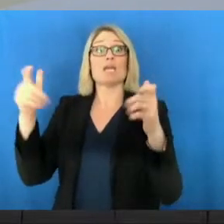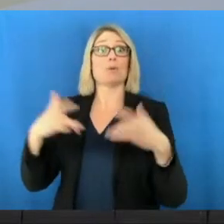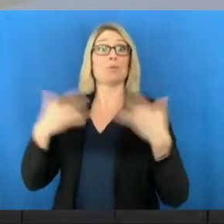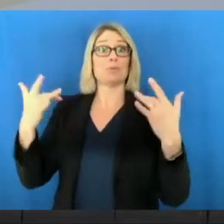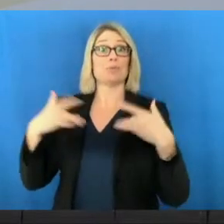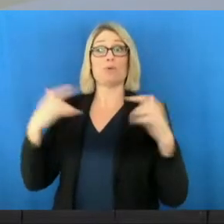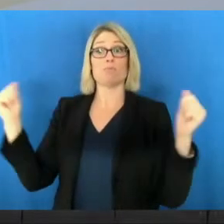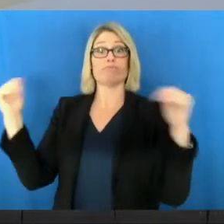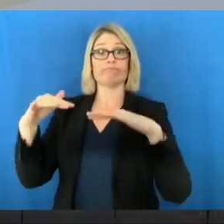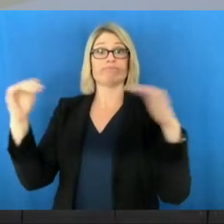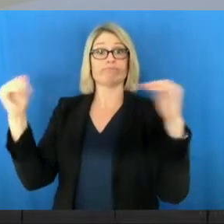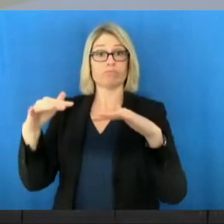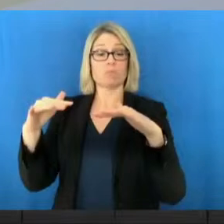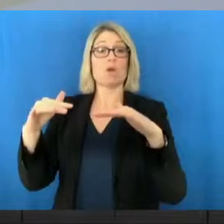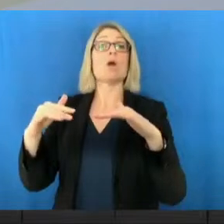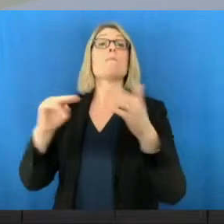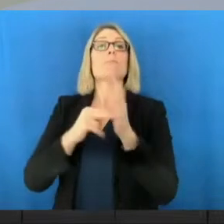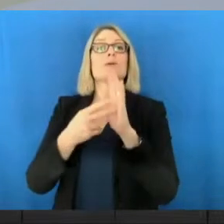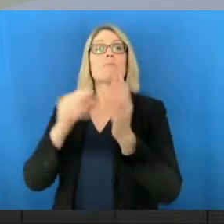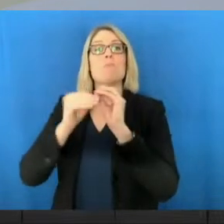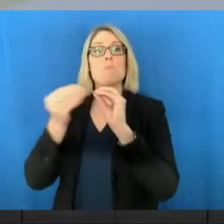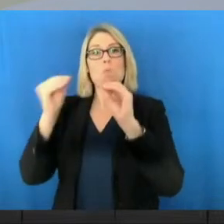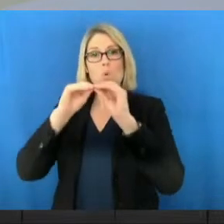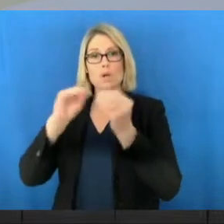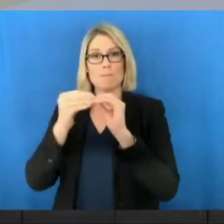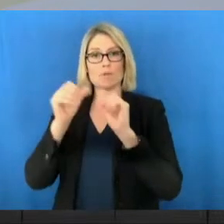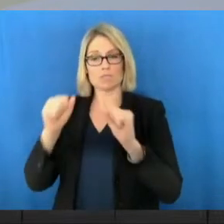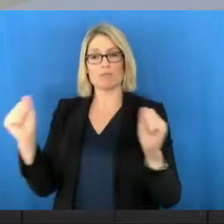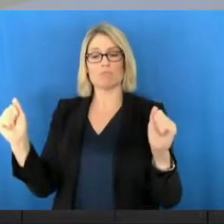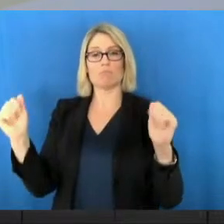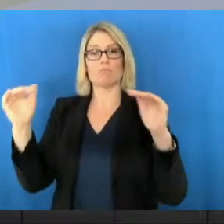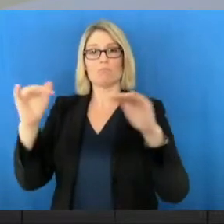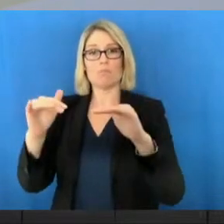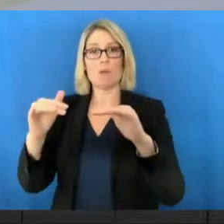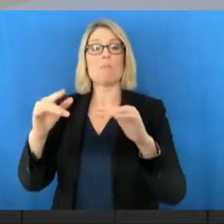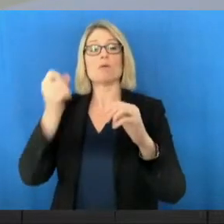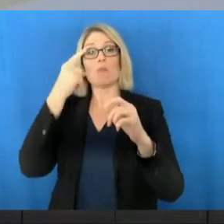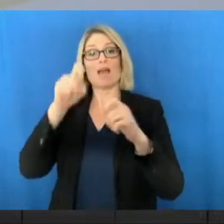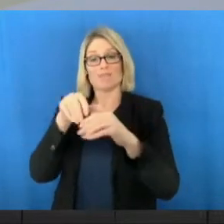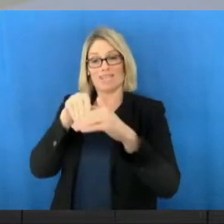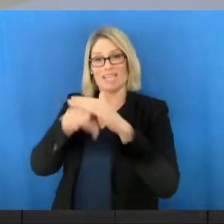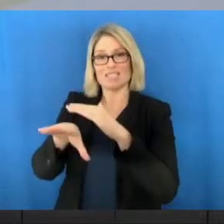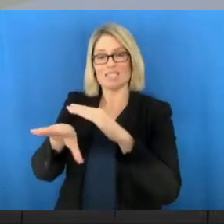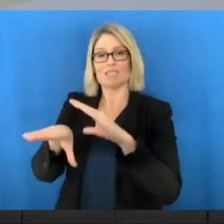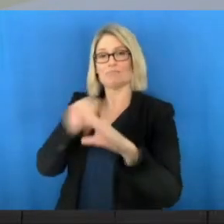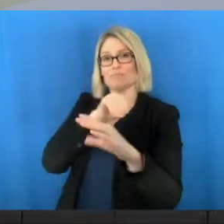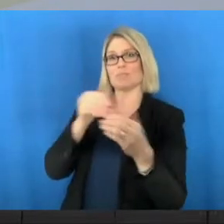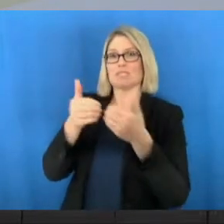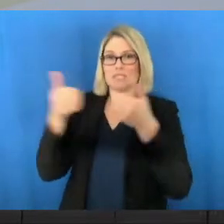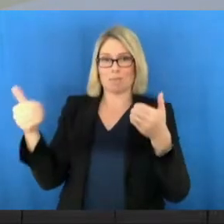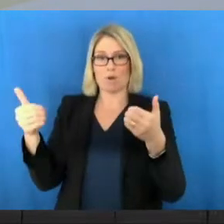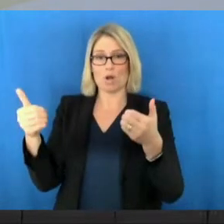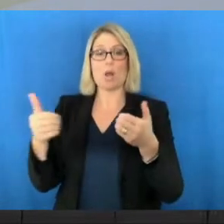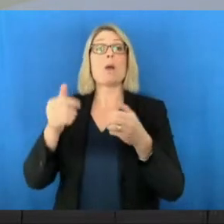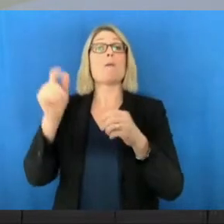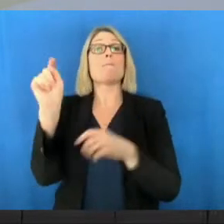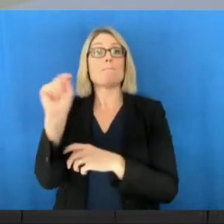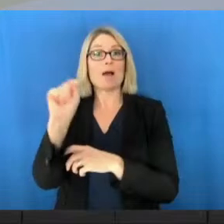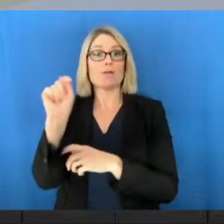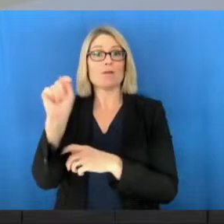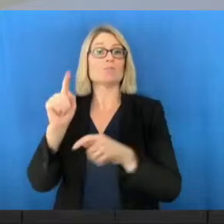regarding increasing gathering limits, provided there are separate entrances and exits, separate washrooms, and no mixing of